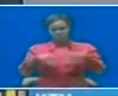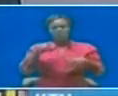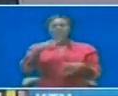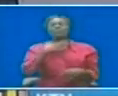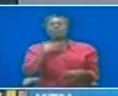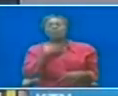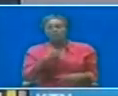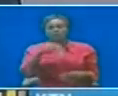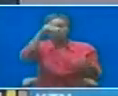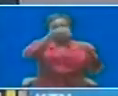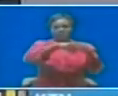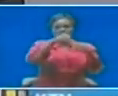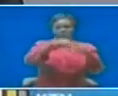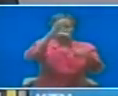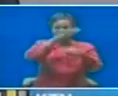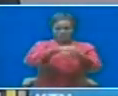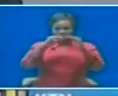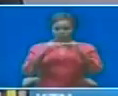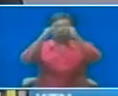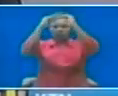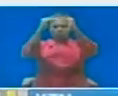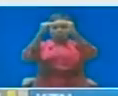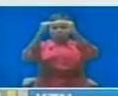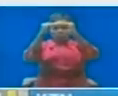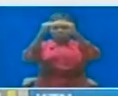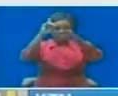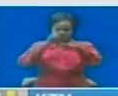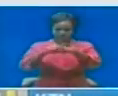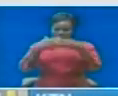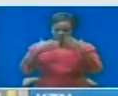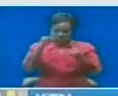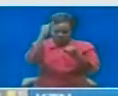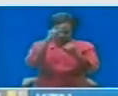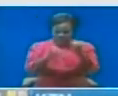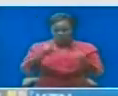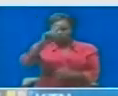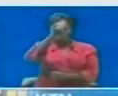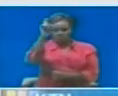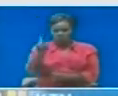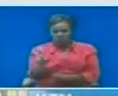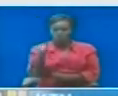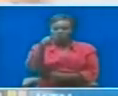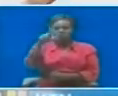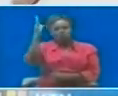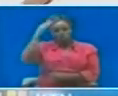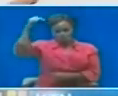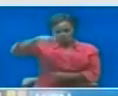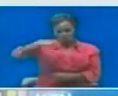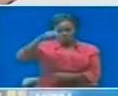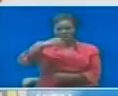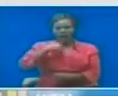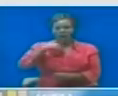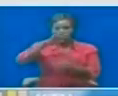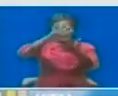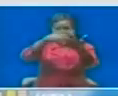able to invest to get to that next level. All right. As we wind up, my final question to you would be, today we have the internet all